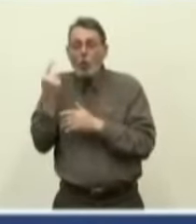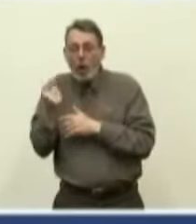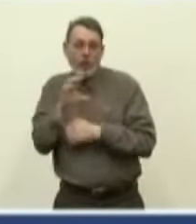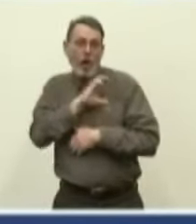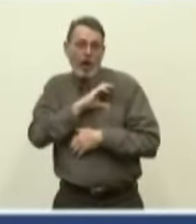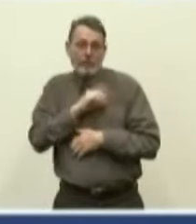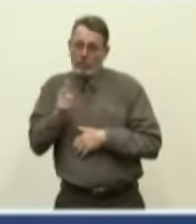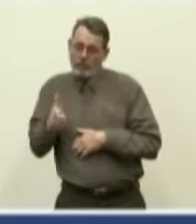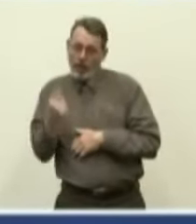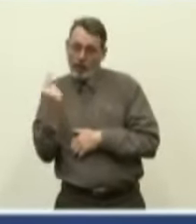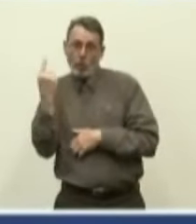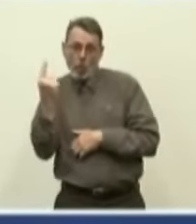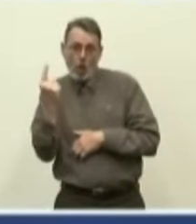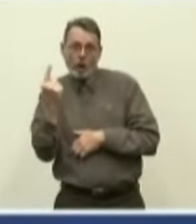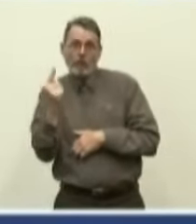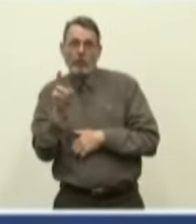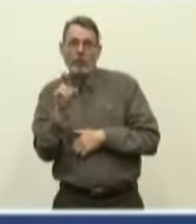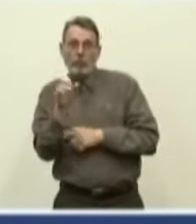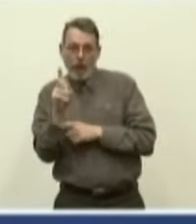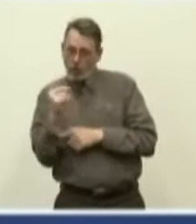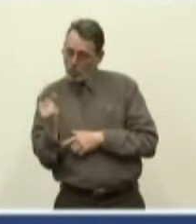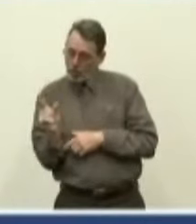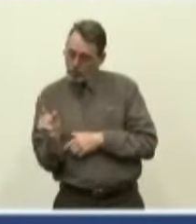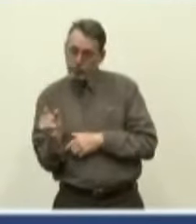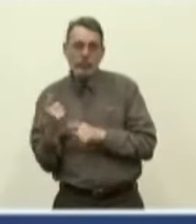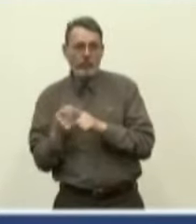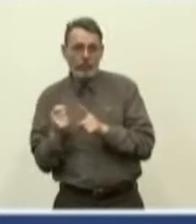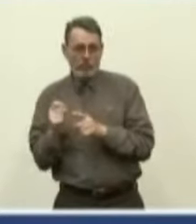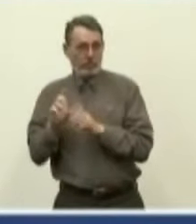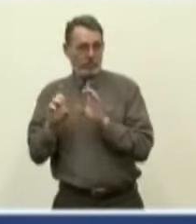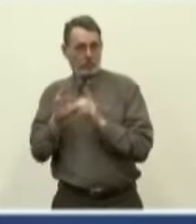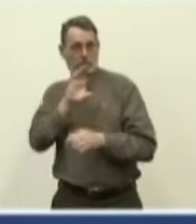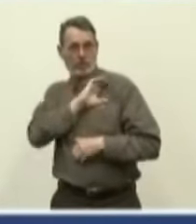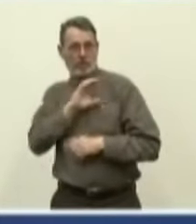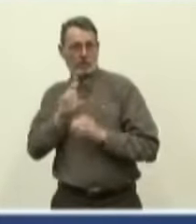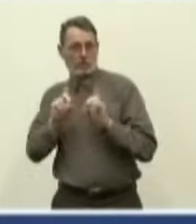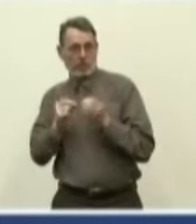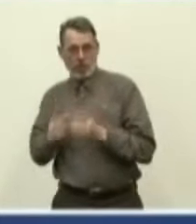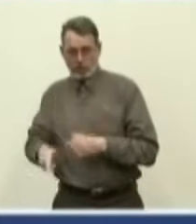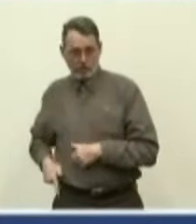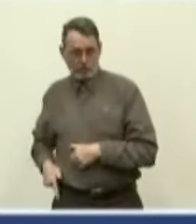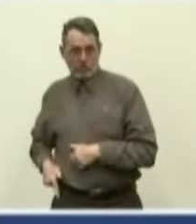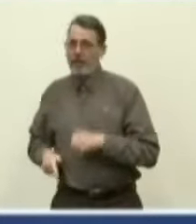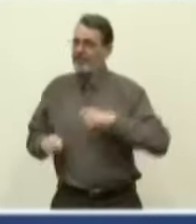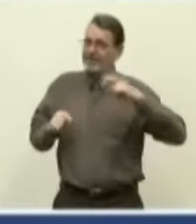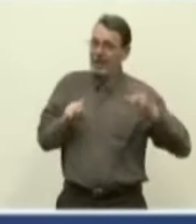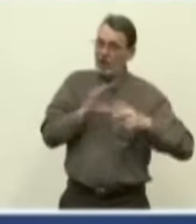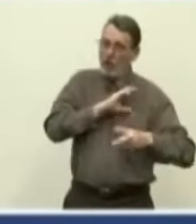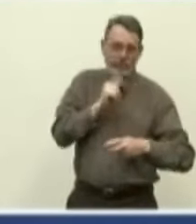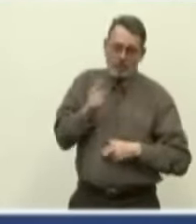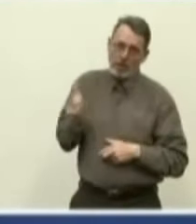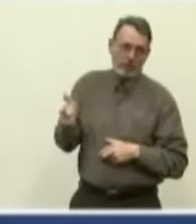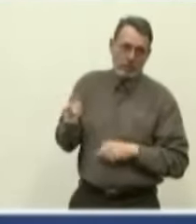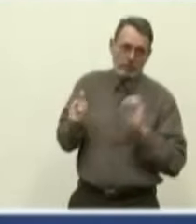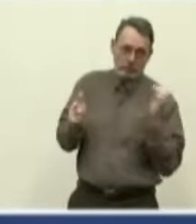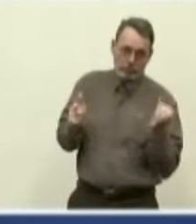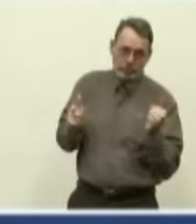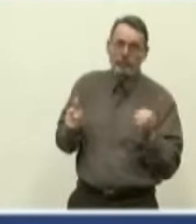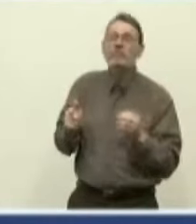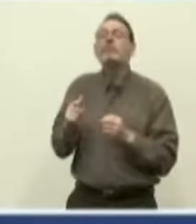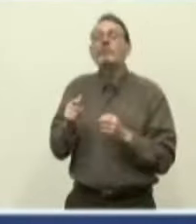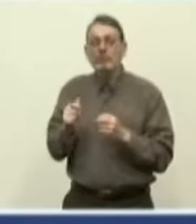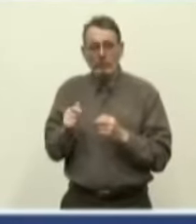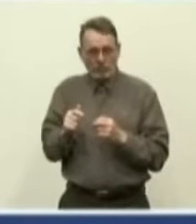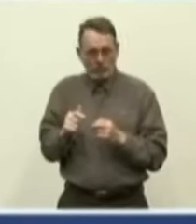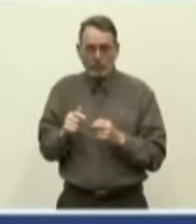from his department-issued firearm. The second officer on the scene did not fire his department-issued firearm. A large